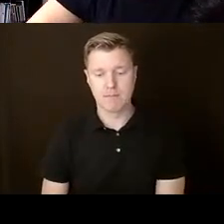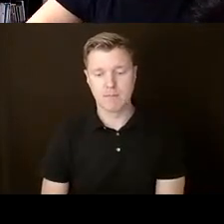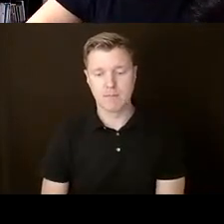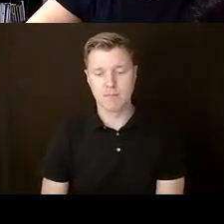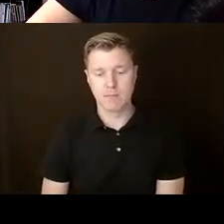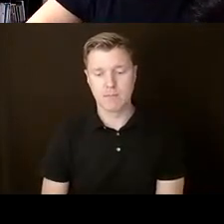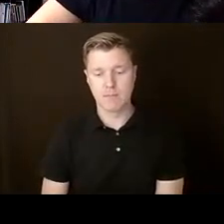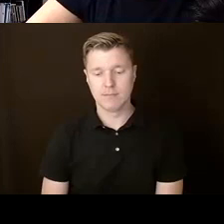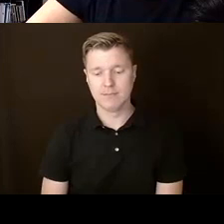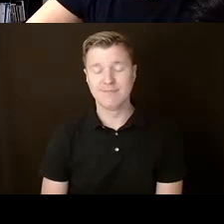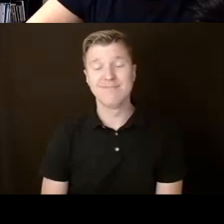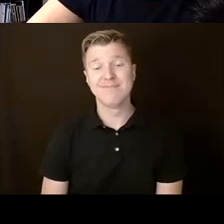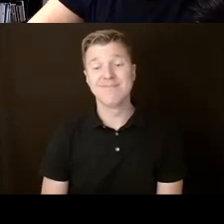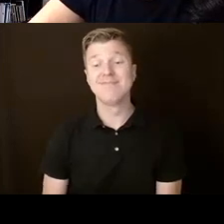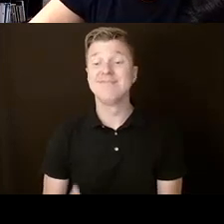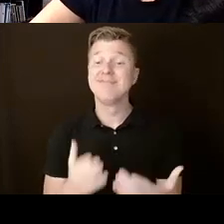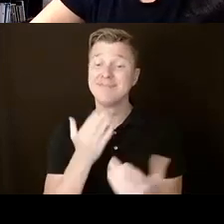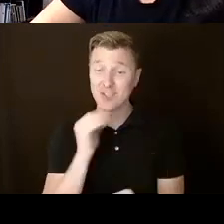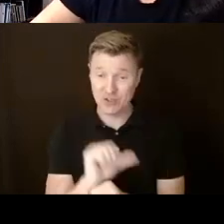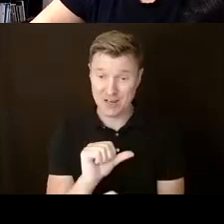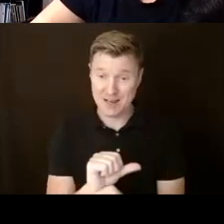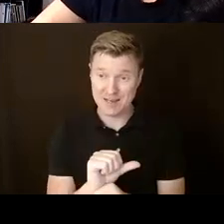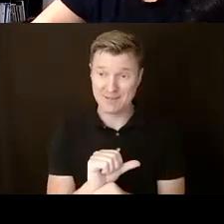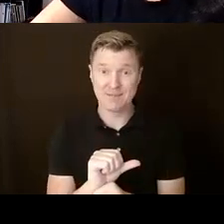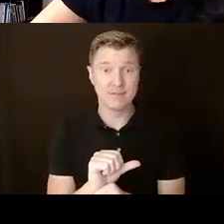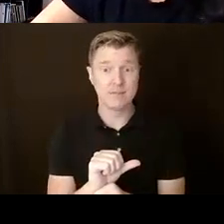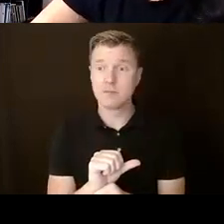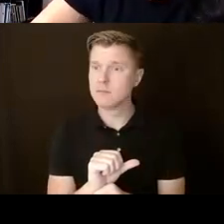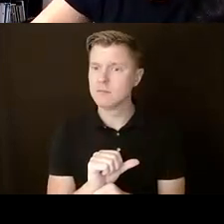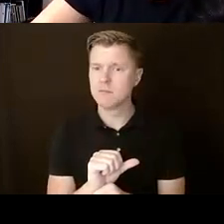Good job, you all. You're doing great. Thank you so much. Oh, you're muted now, friend.